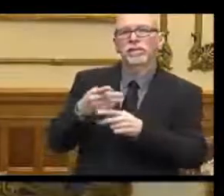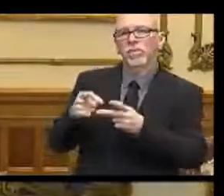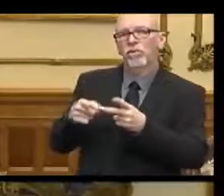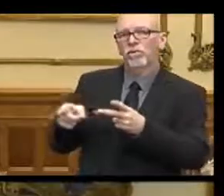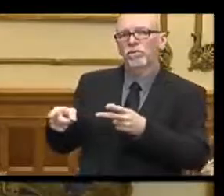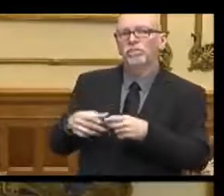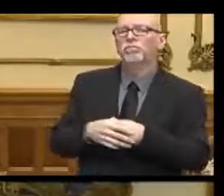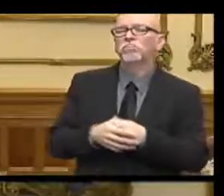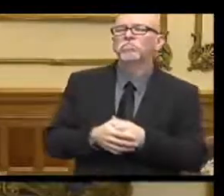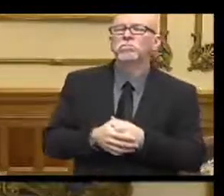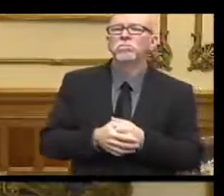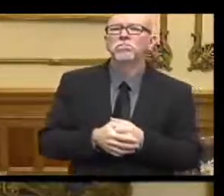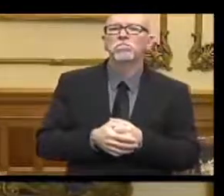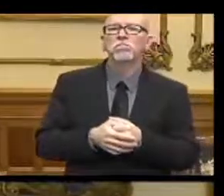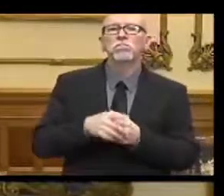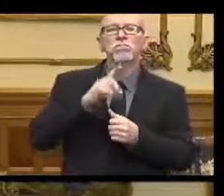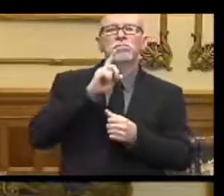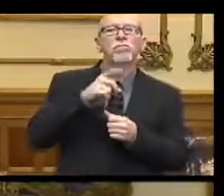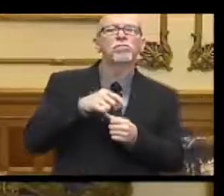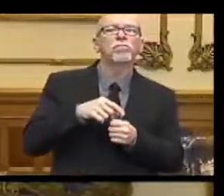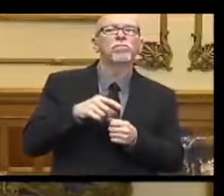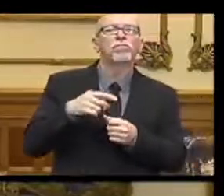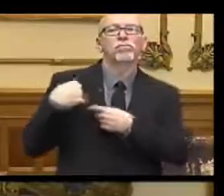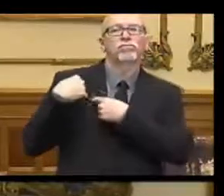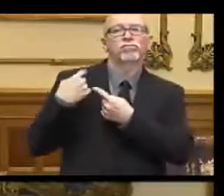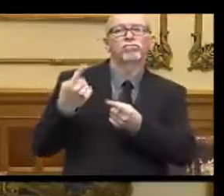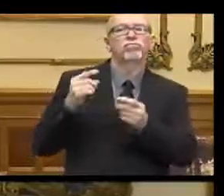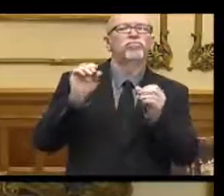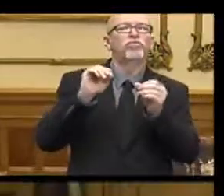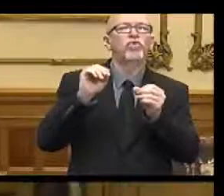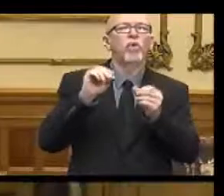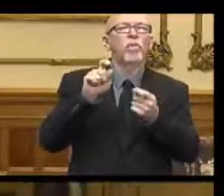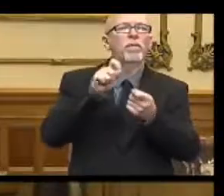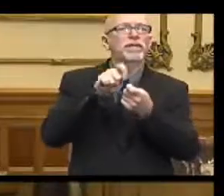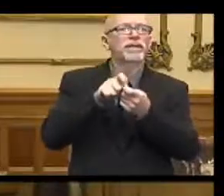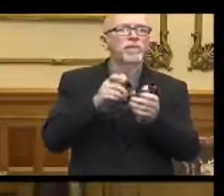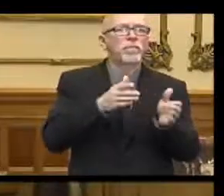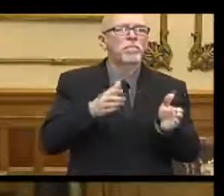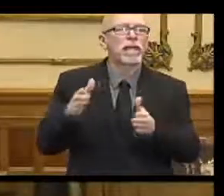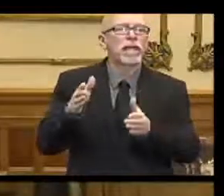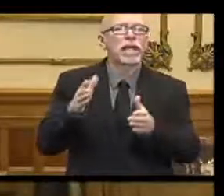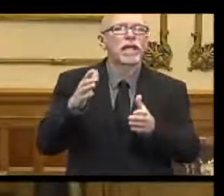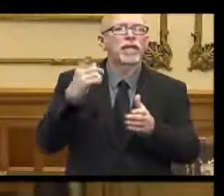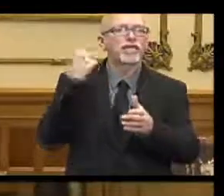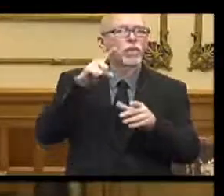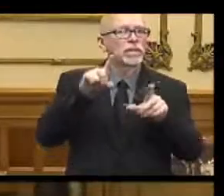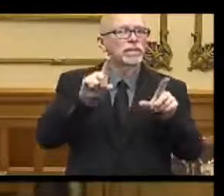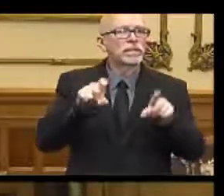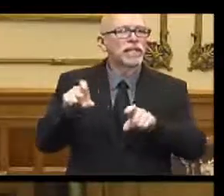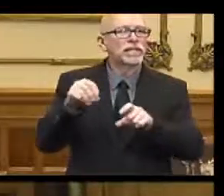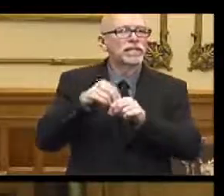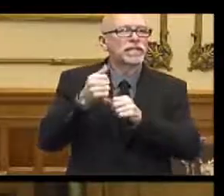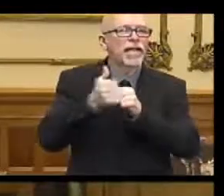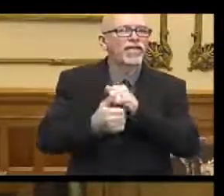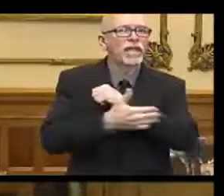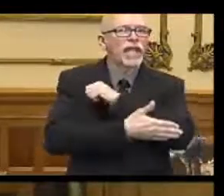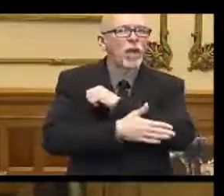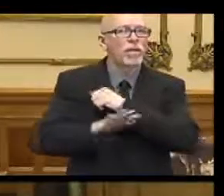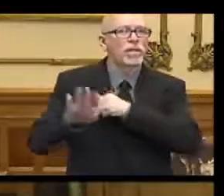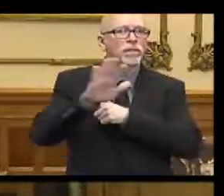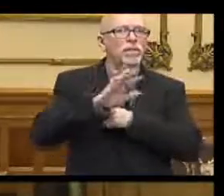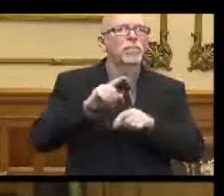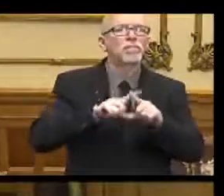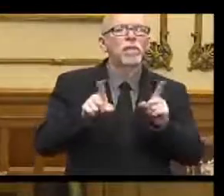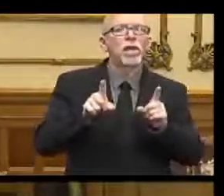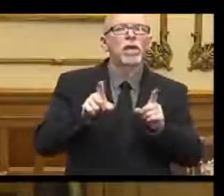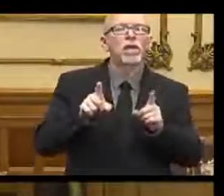question? Sure. So to date, there's no specific plan about testing in every single county, but I can tell you that